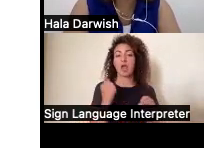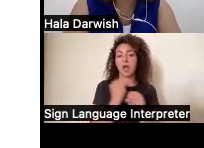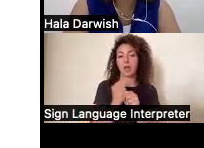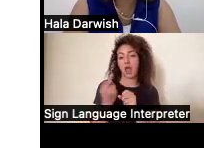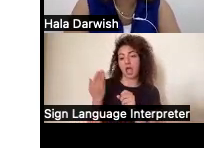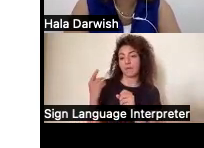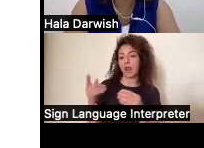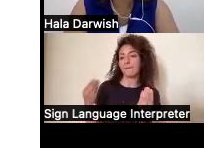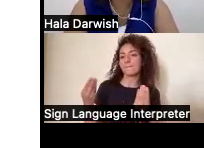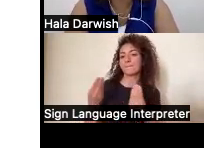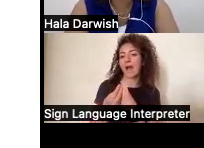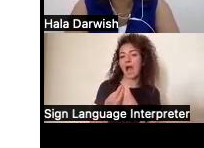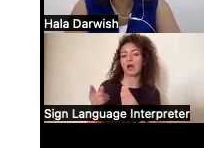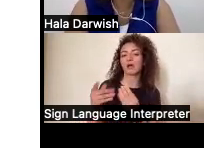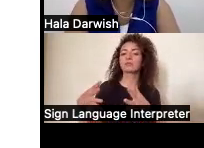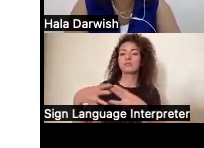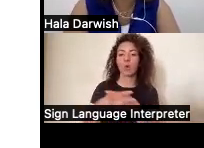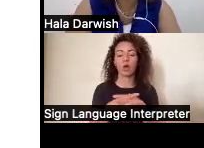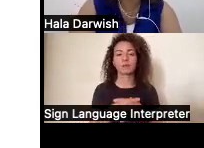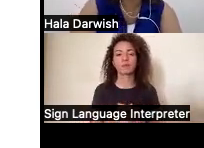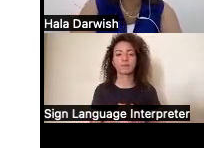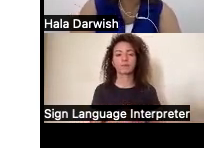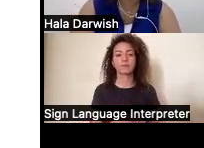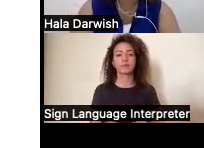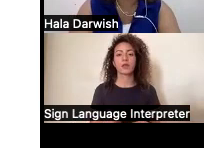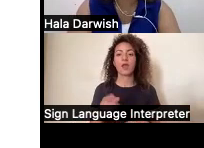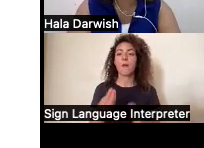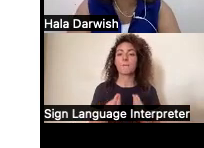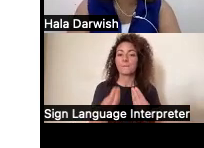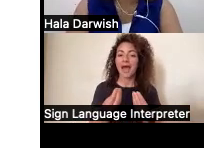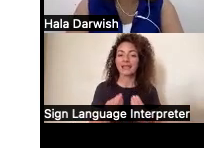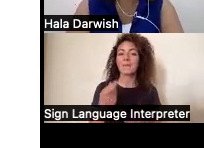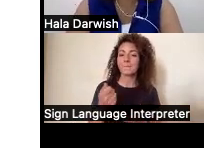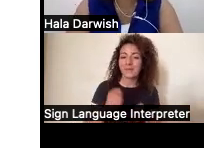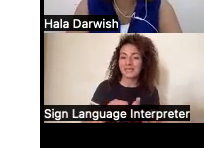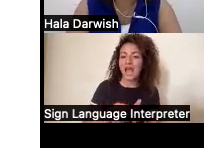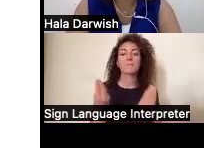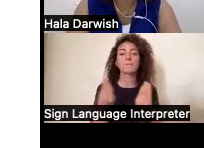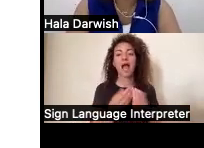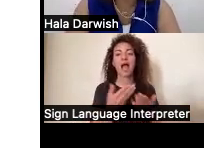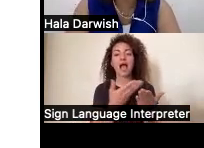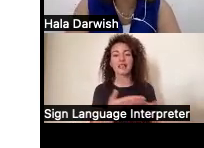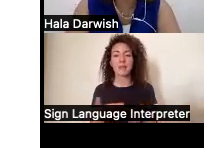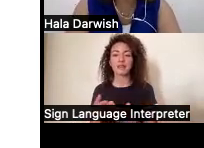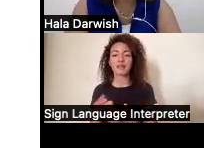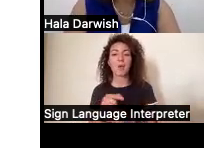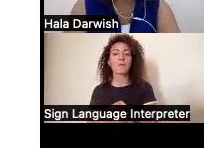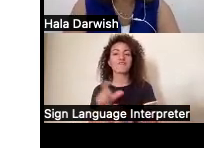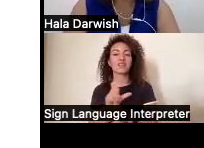integrated response. So it is cash assistance combined with referral and case management services for a duration of 24